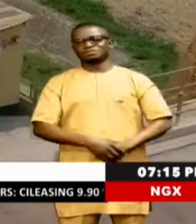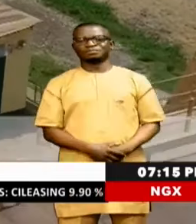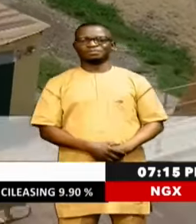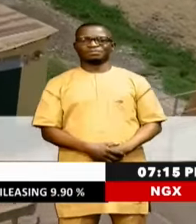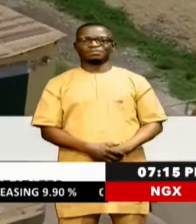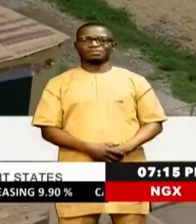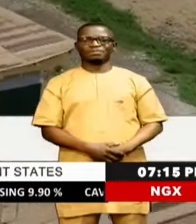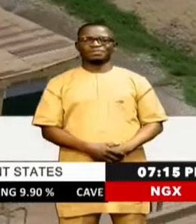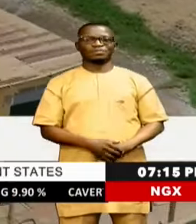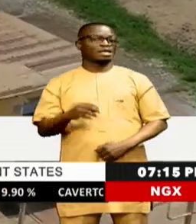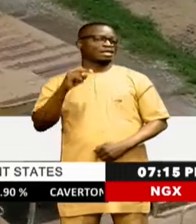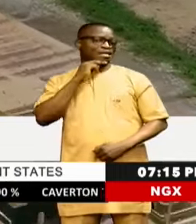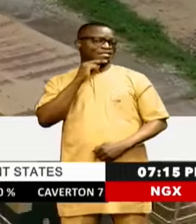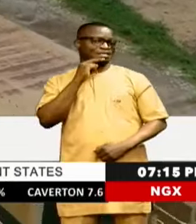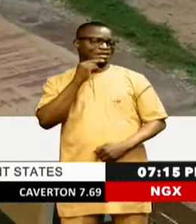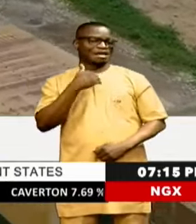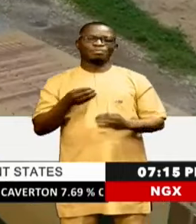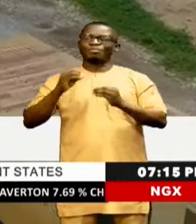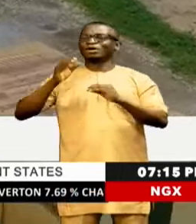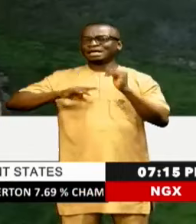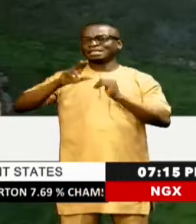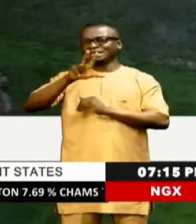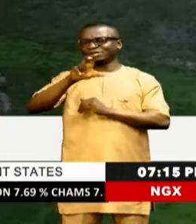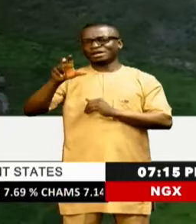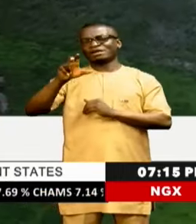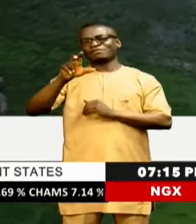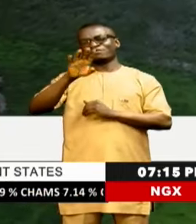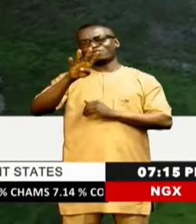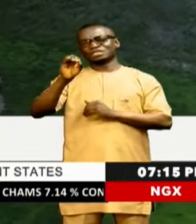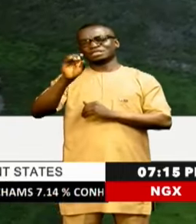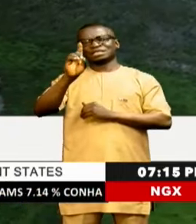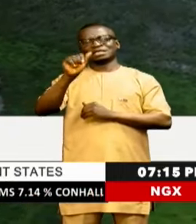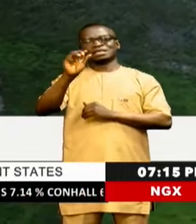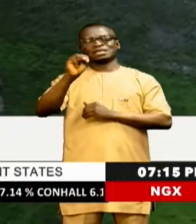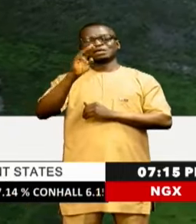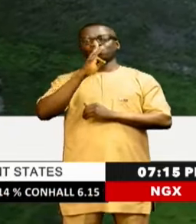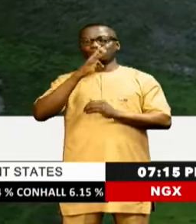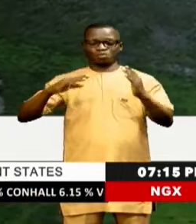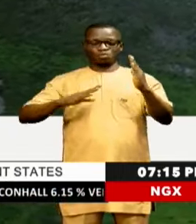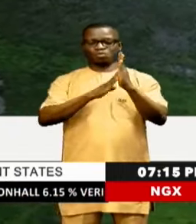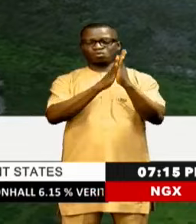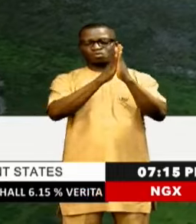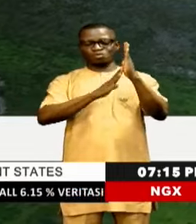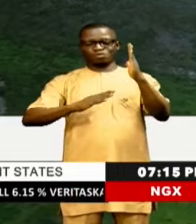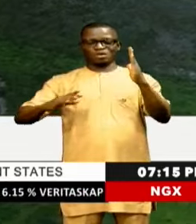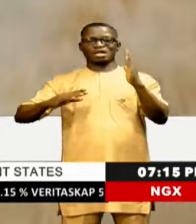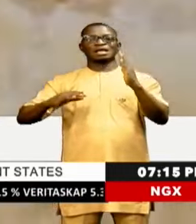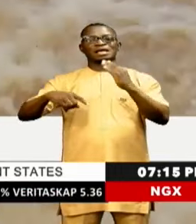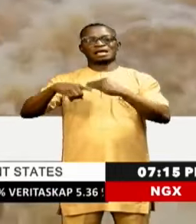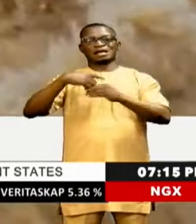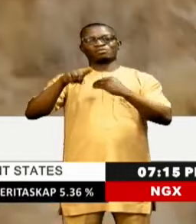Nigeria has more than 340 dams across the country, comprising 142 large